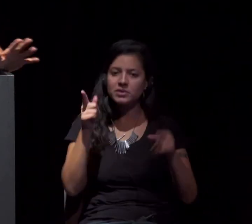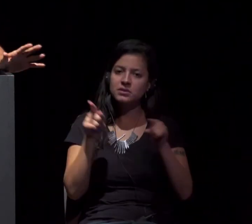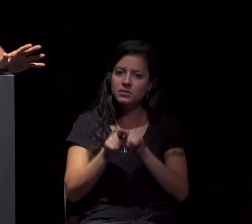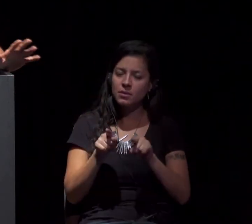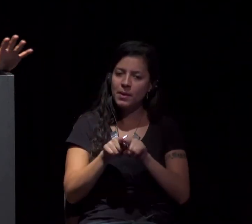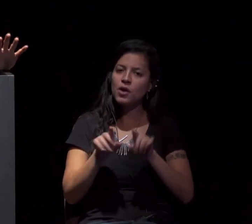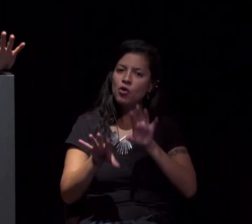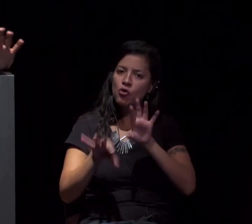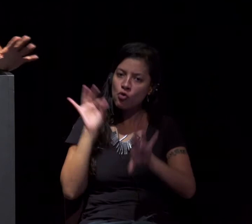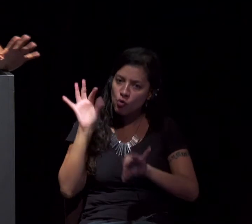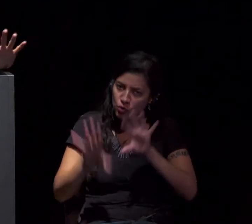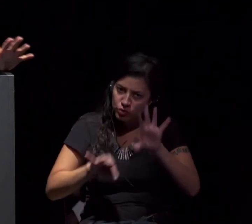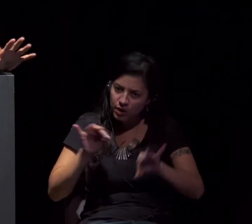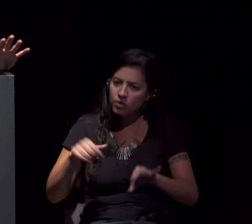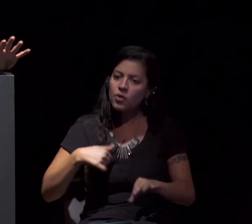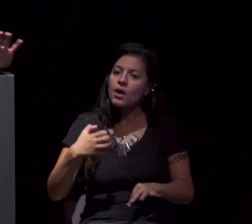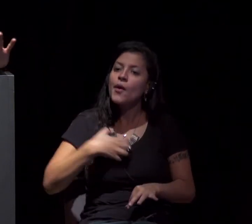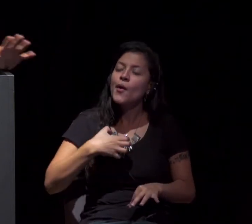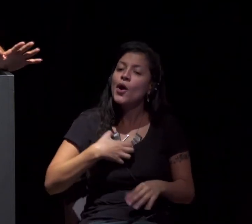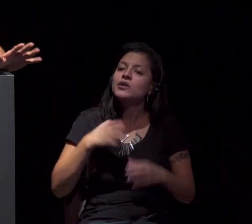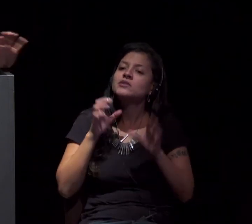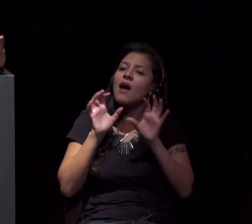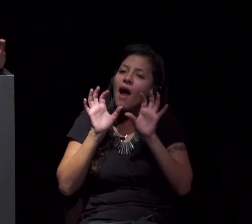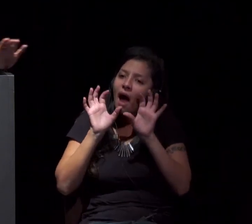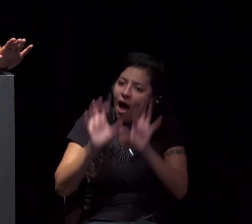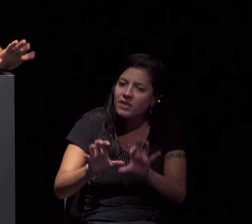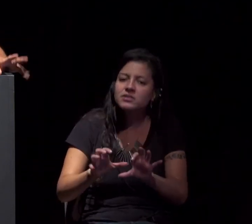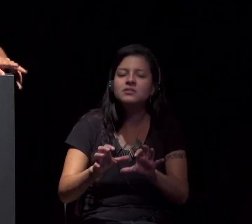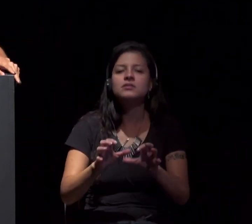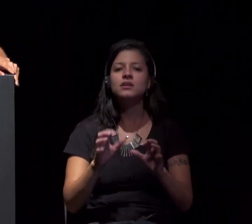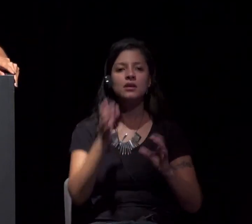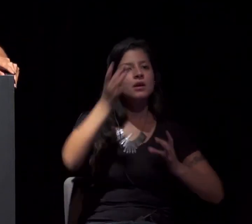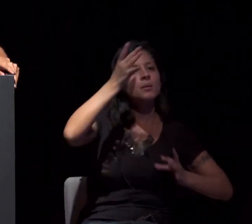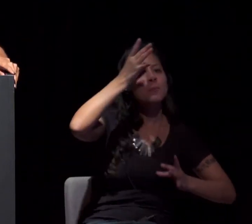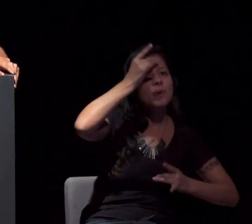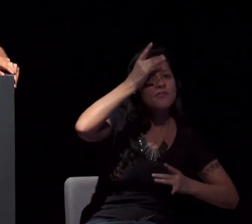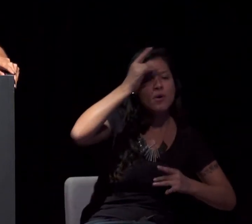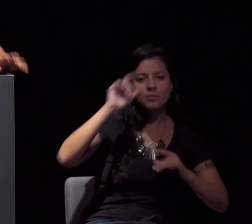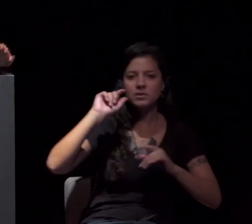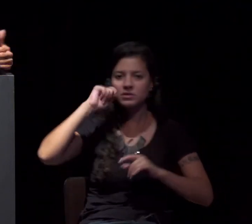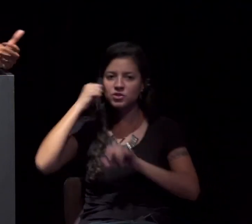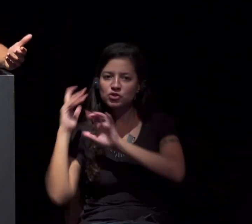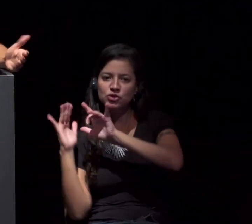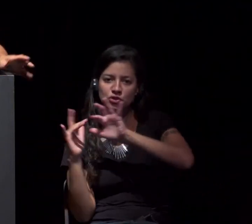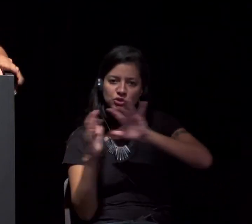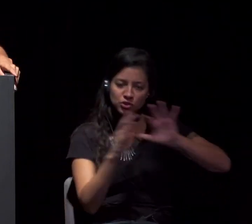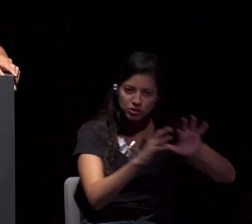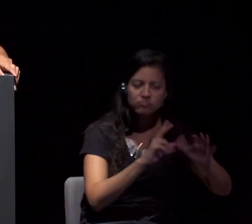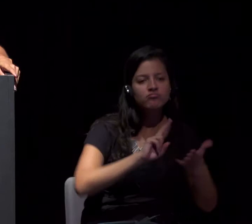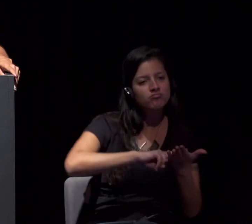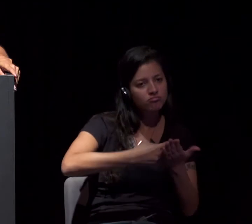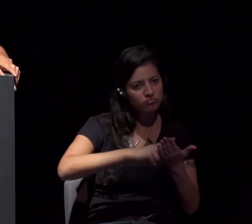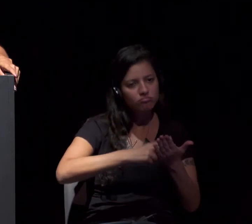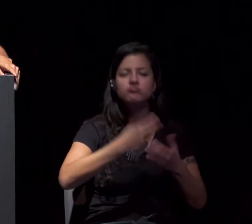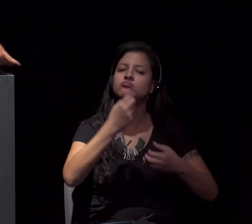diasporic performance practices within the realm of